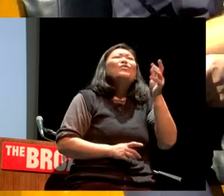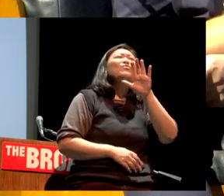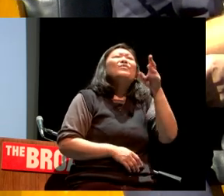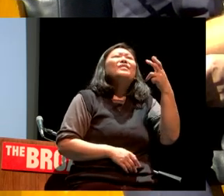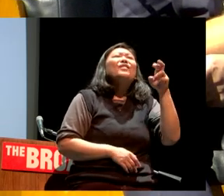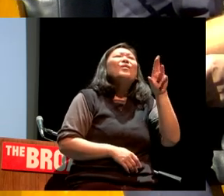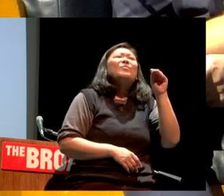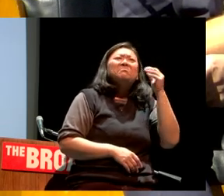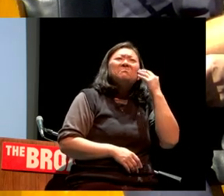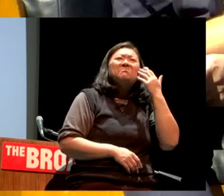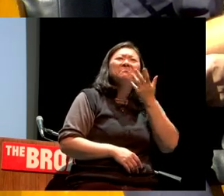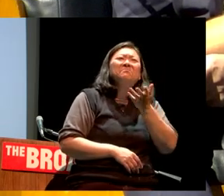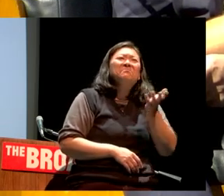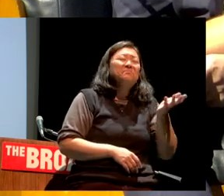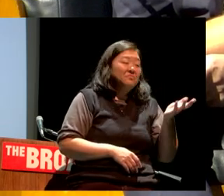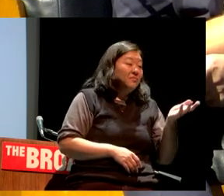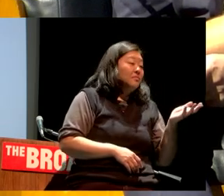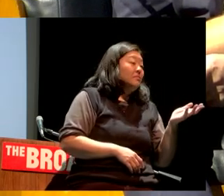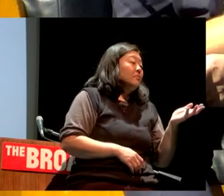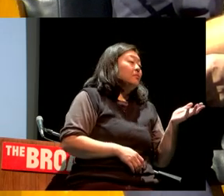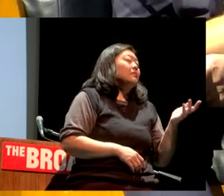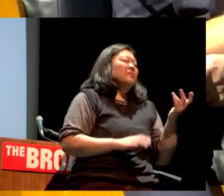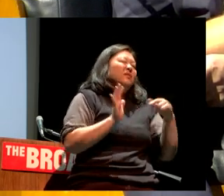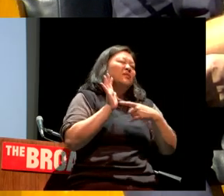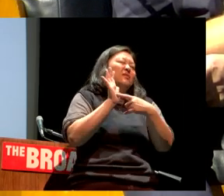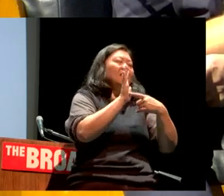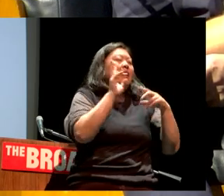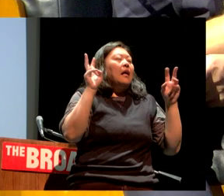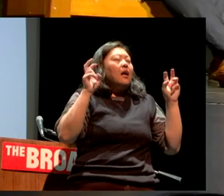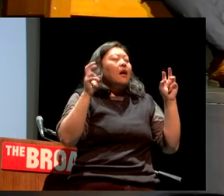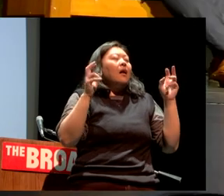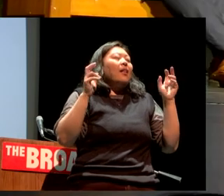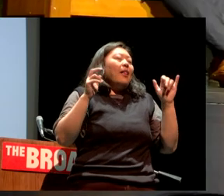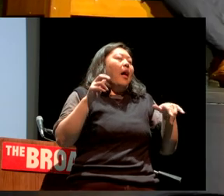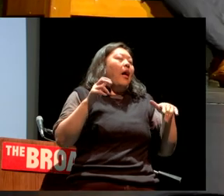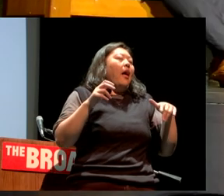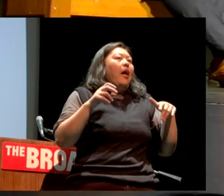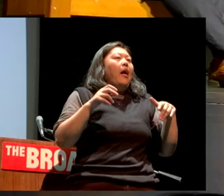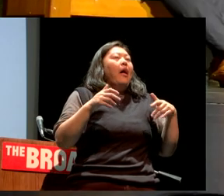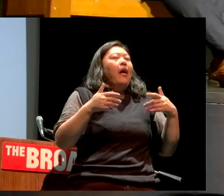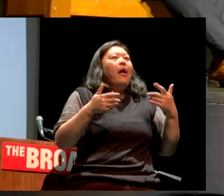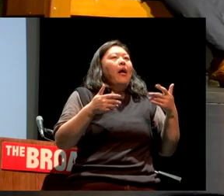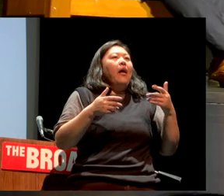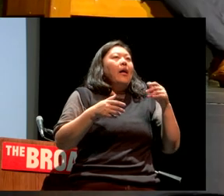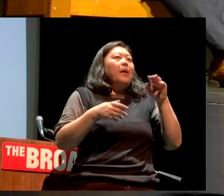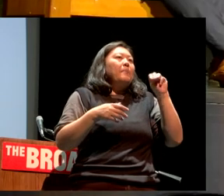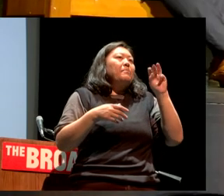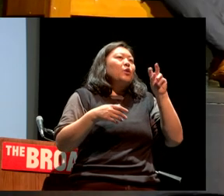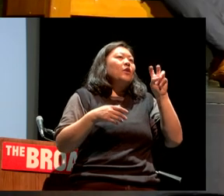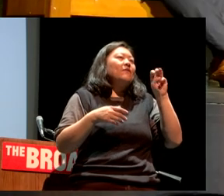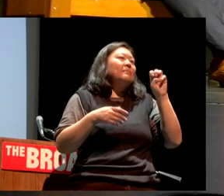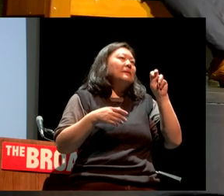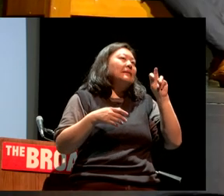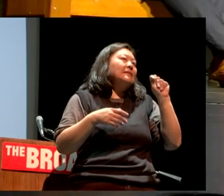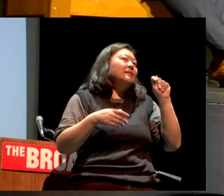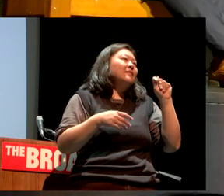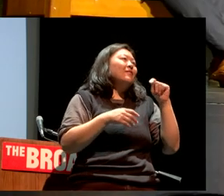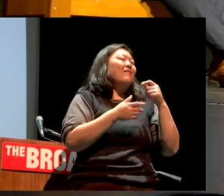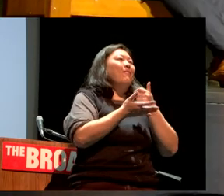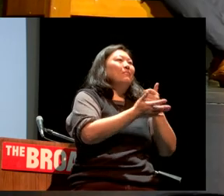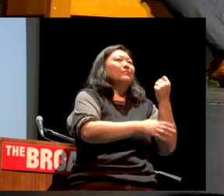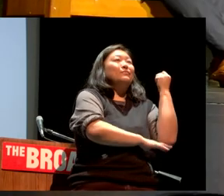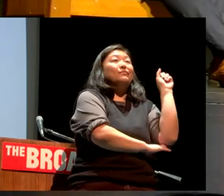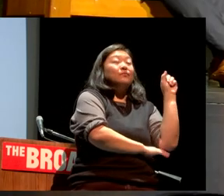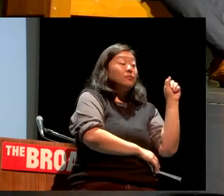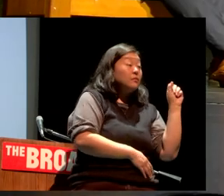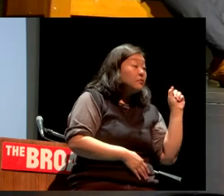they're evolving every day. And the weird thing with NFT art is that if you see something good, you can copy it if you're good the next day and release